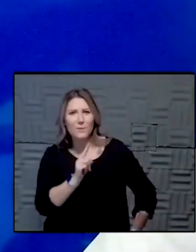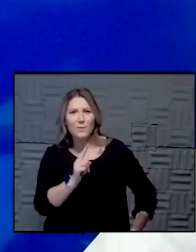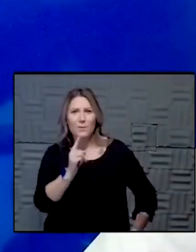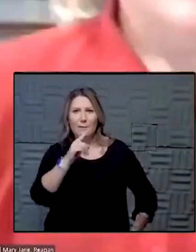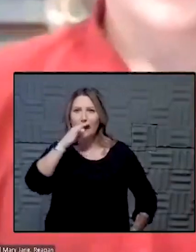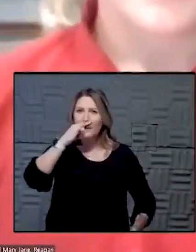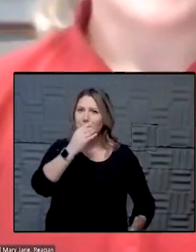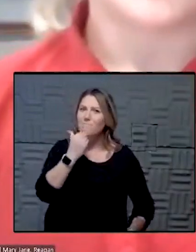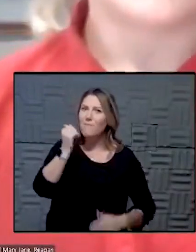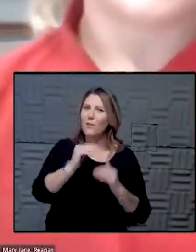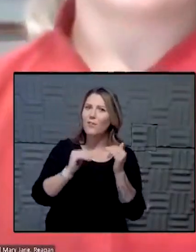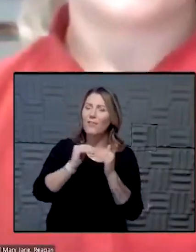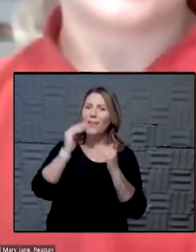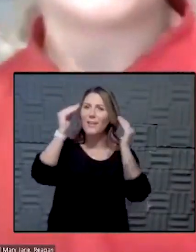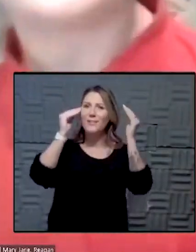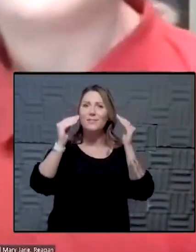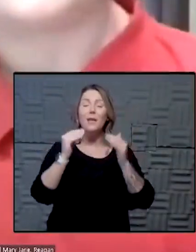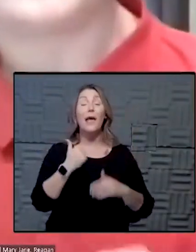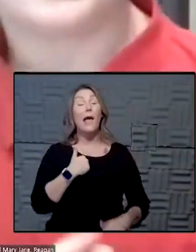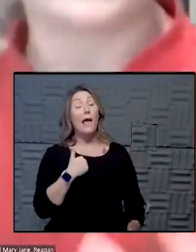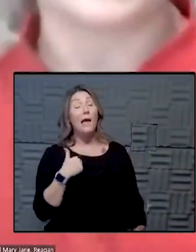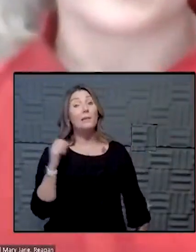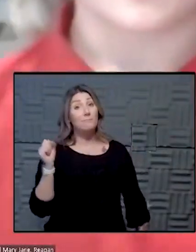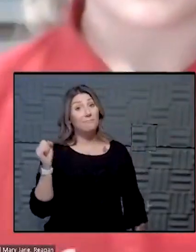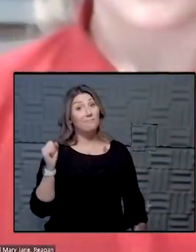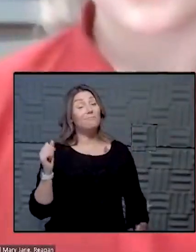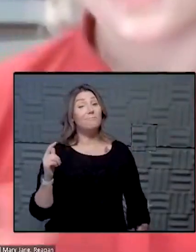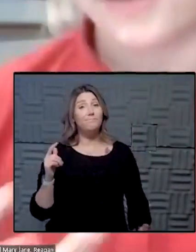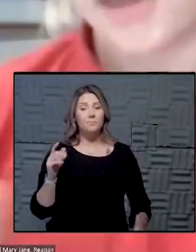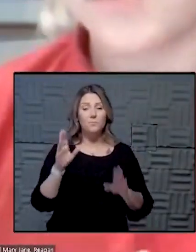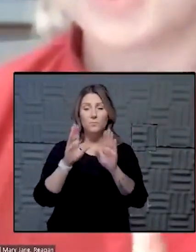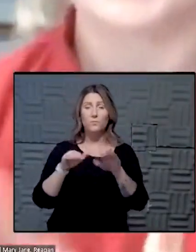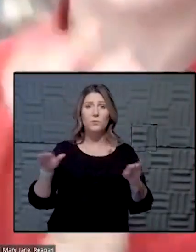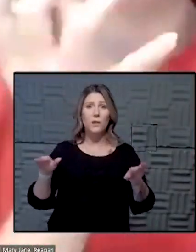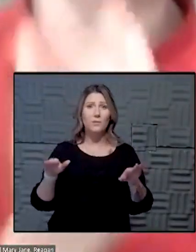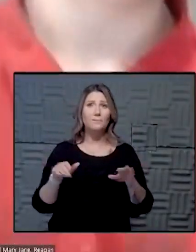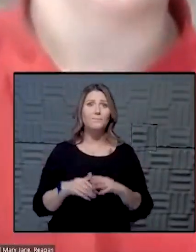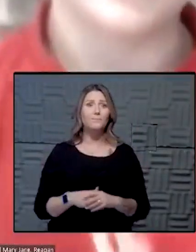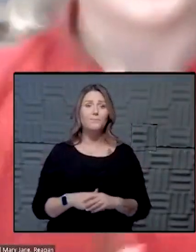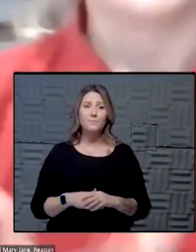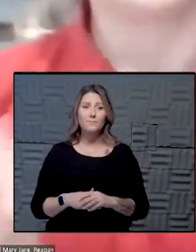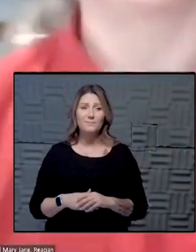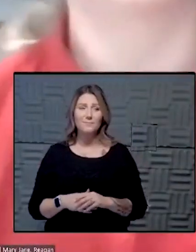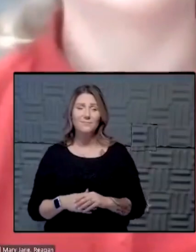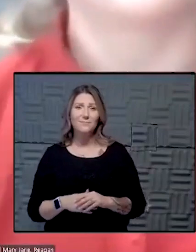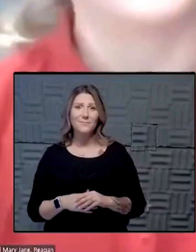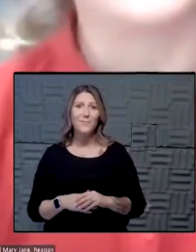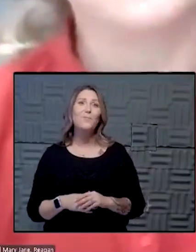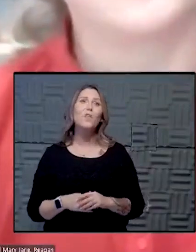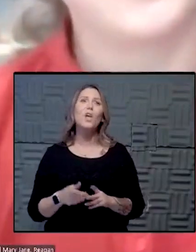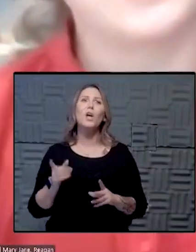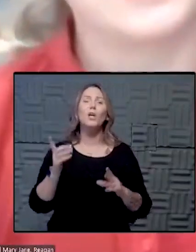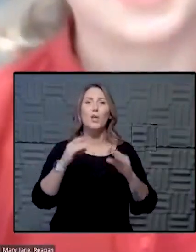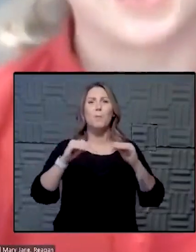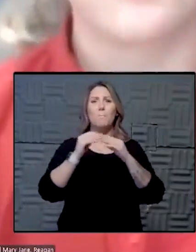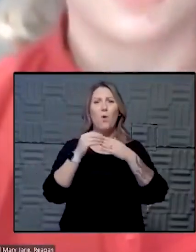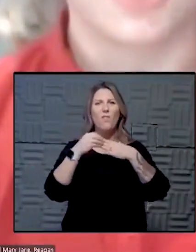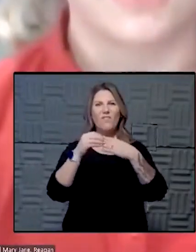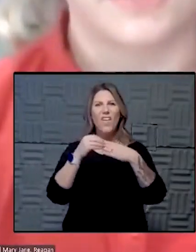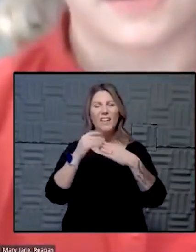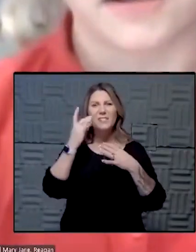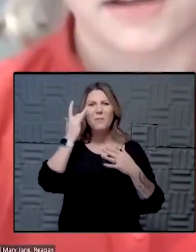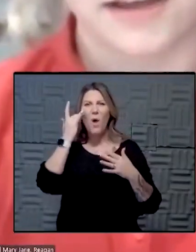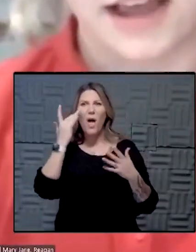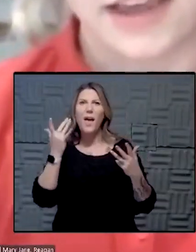adults? I do because children, they were just brought, so they're more flexible because they have